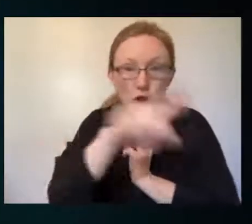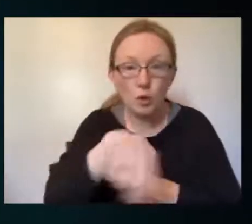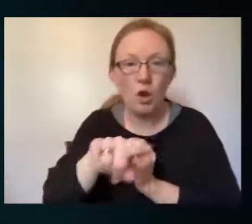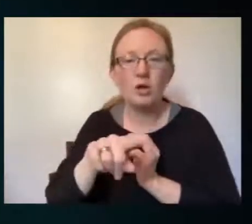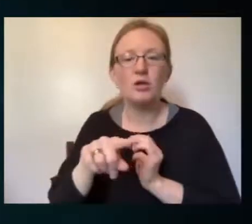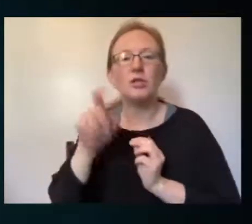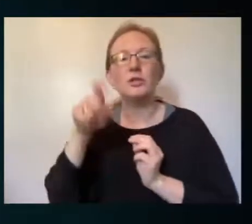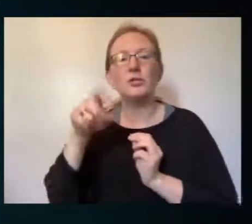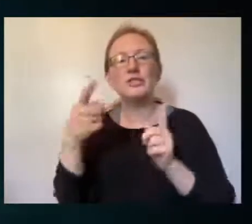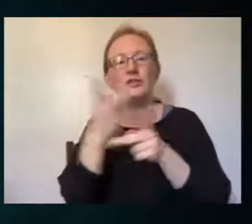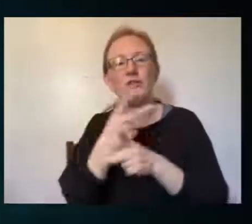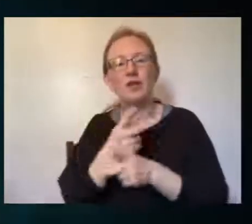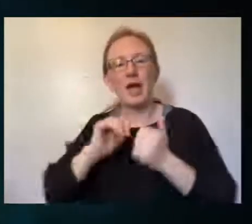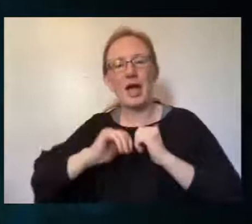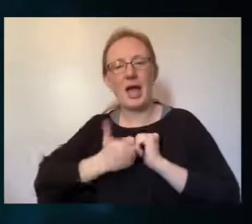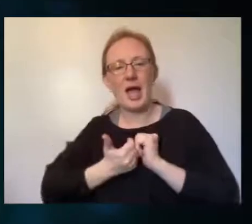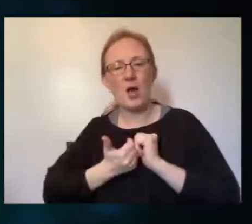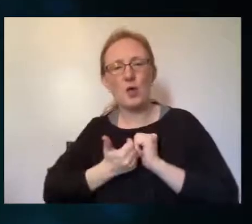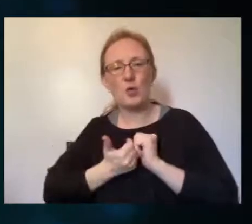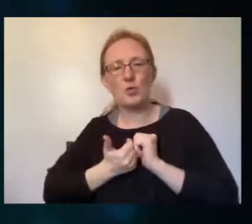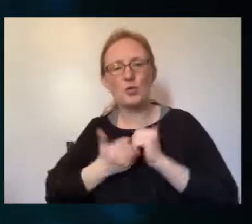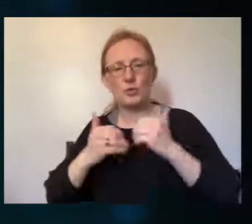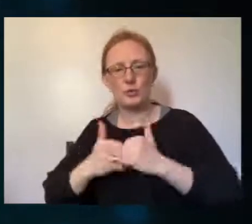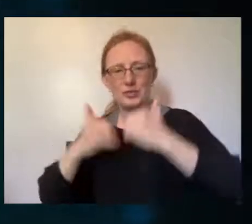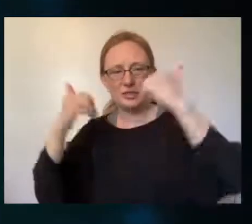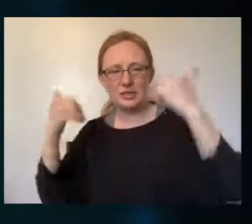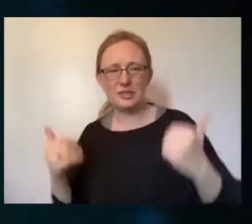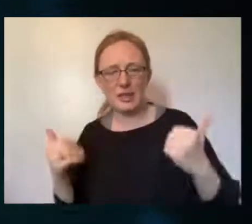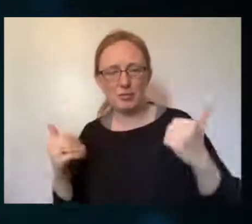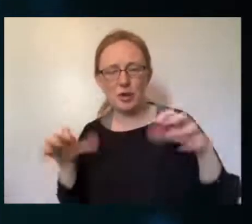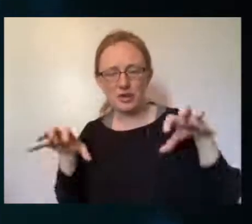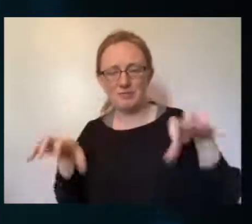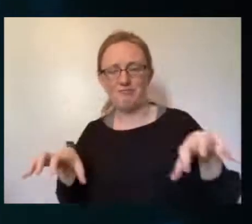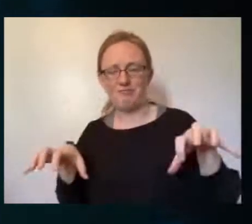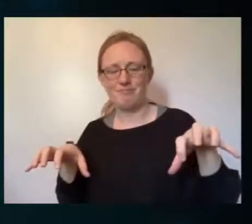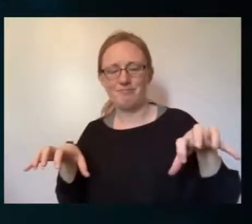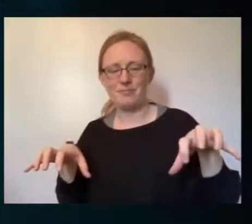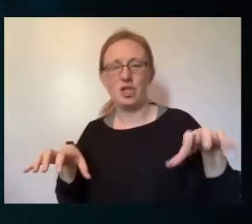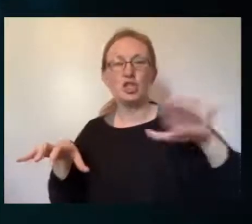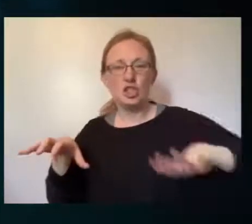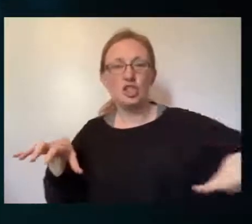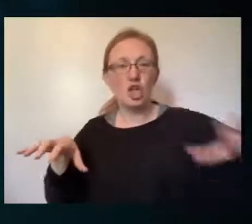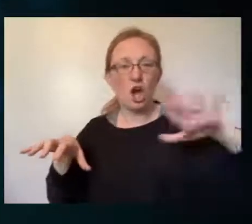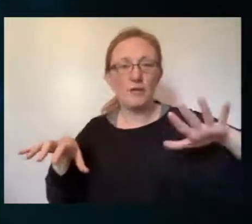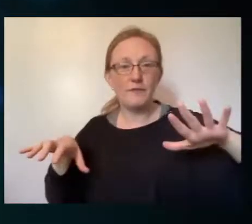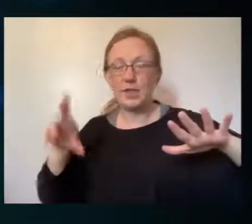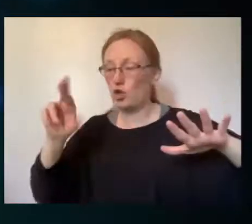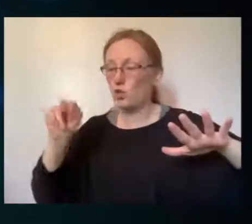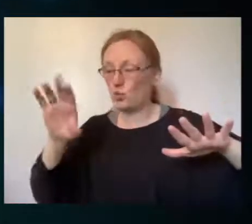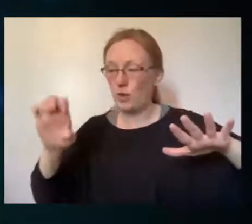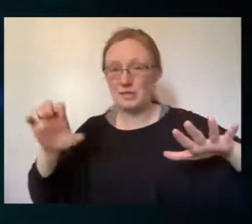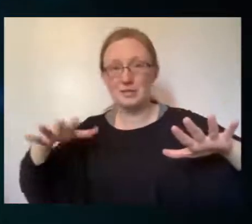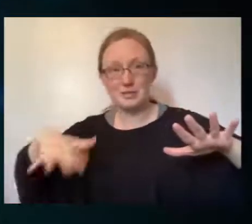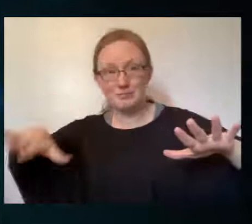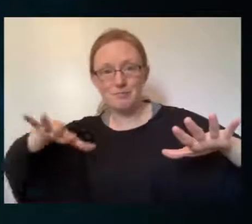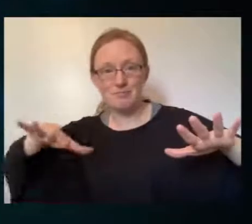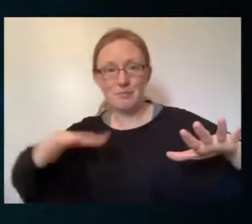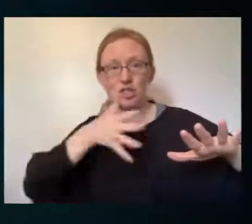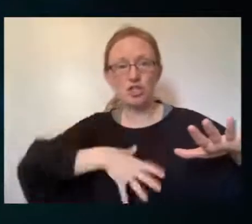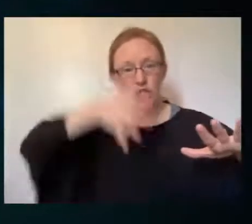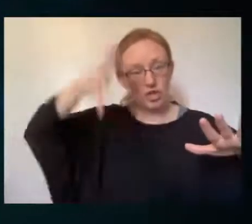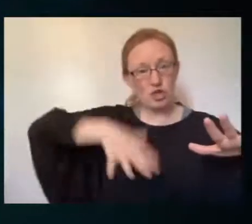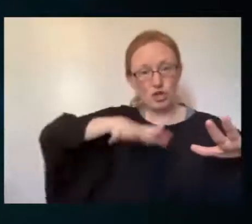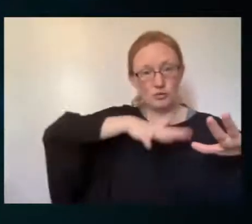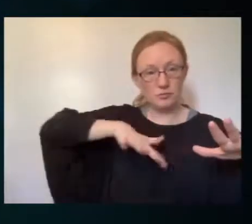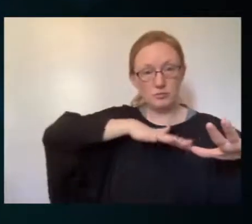should find a way of separating geography and race and gender from all